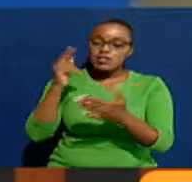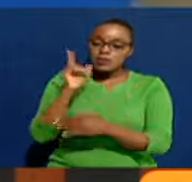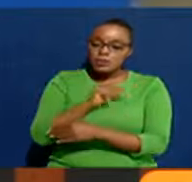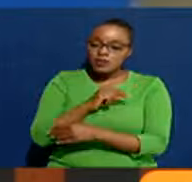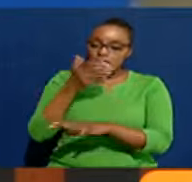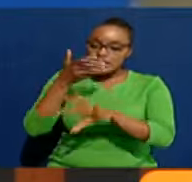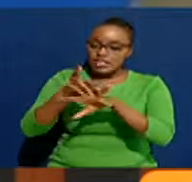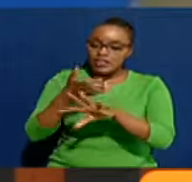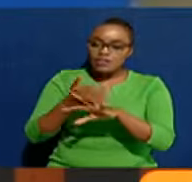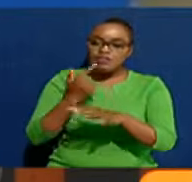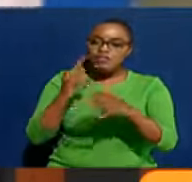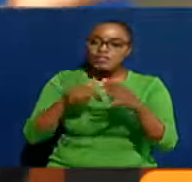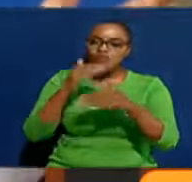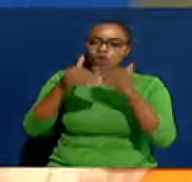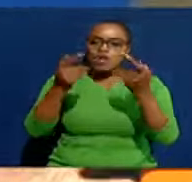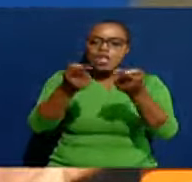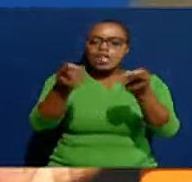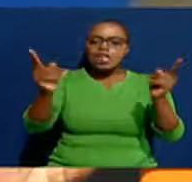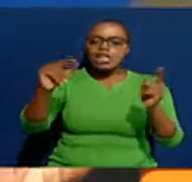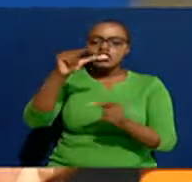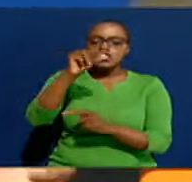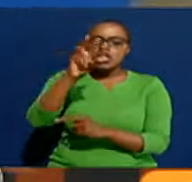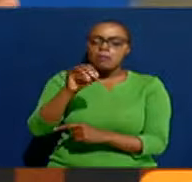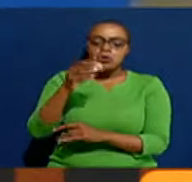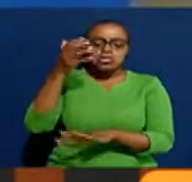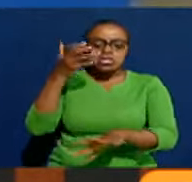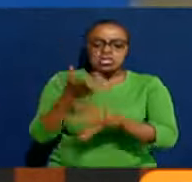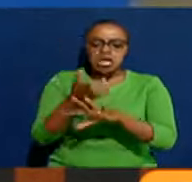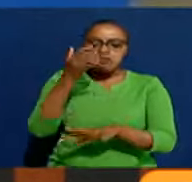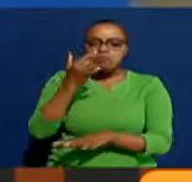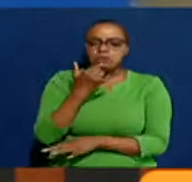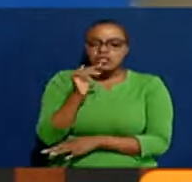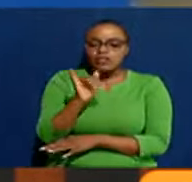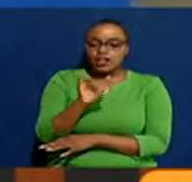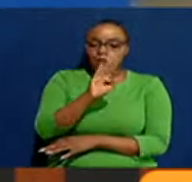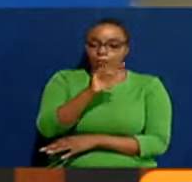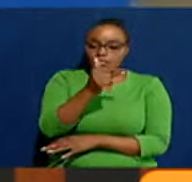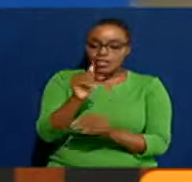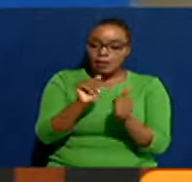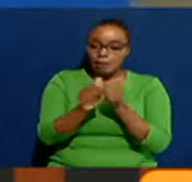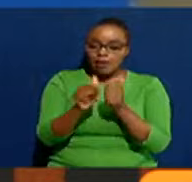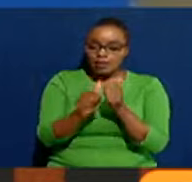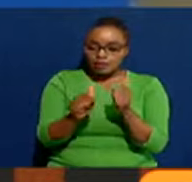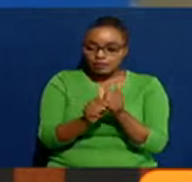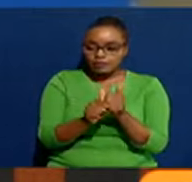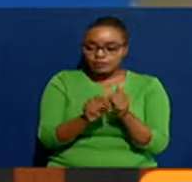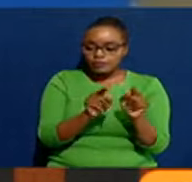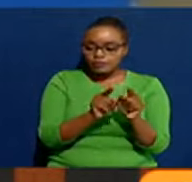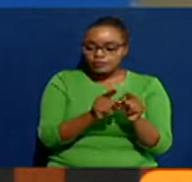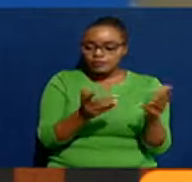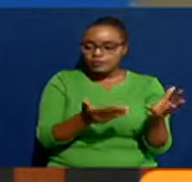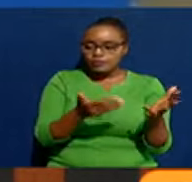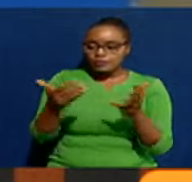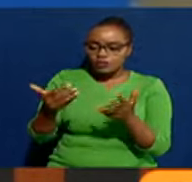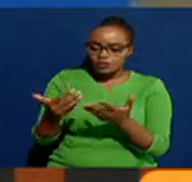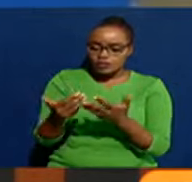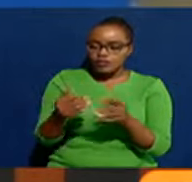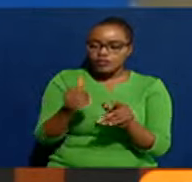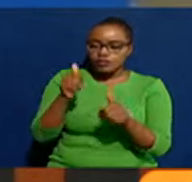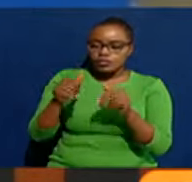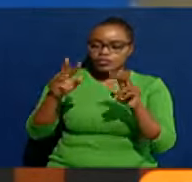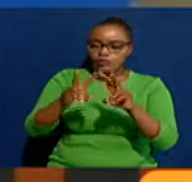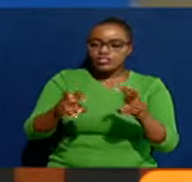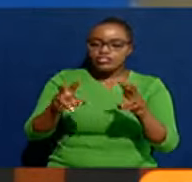is difficult to say all these are GMOs. If it is BT maize, we take it through on a case by, we check